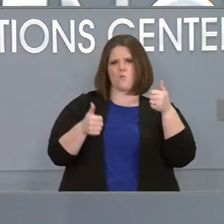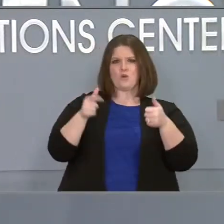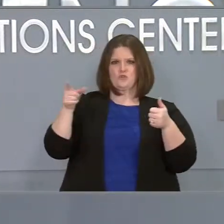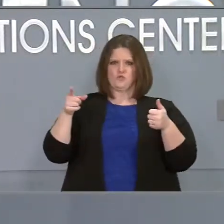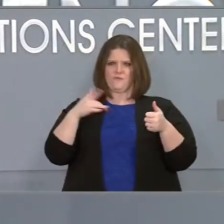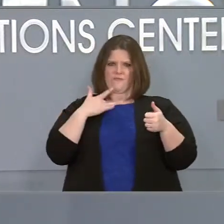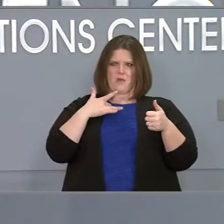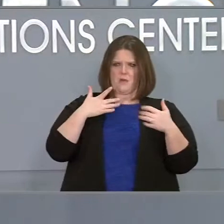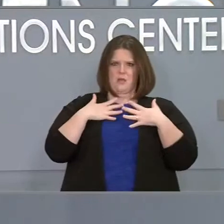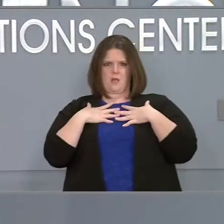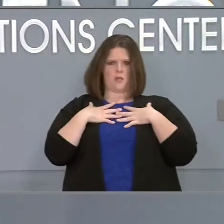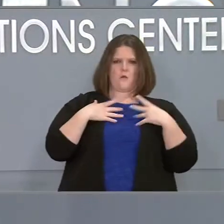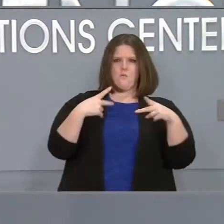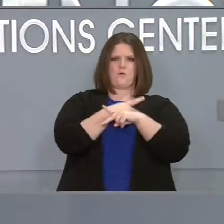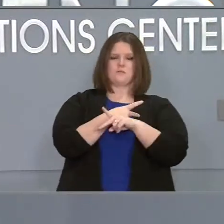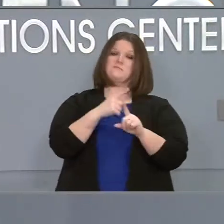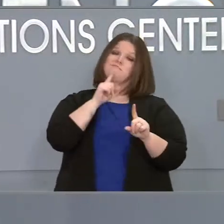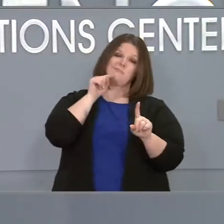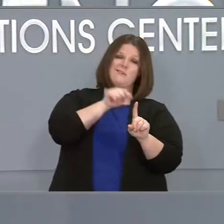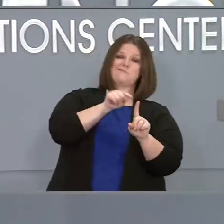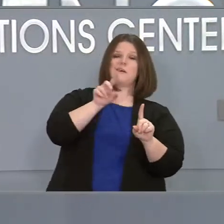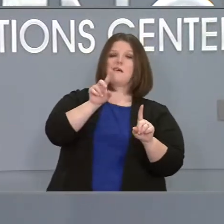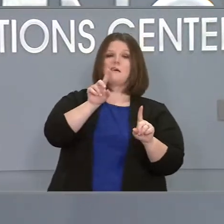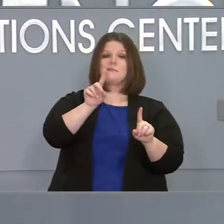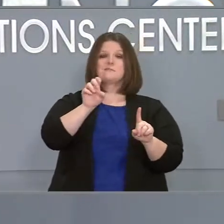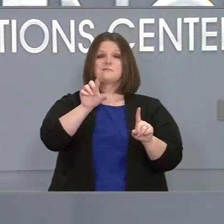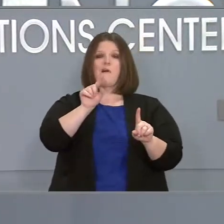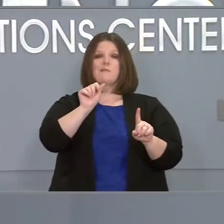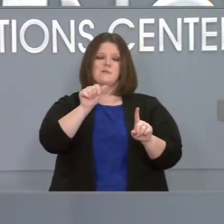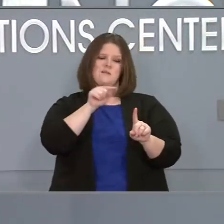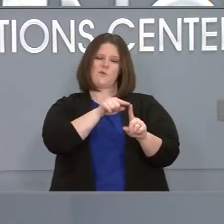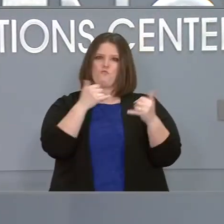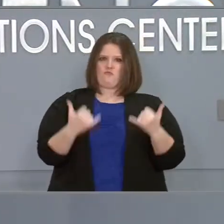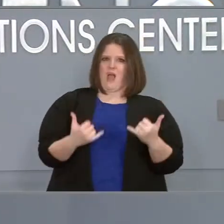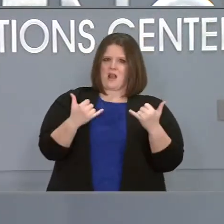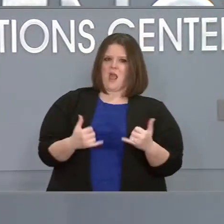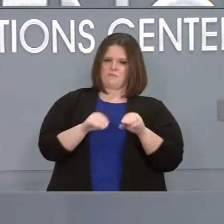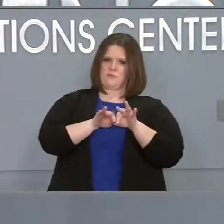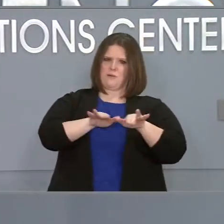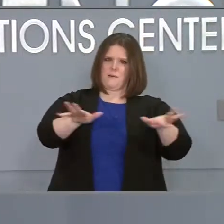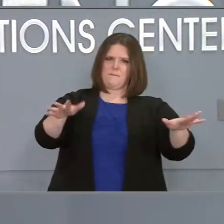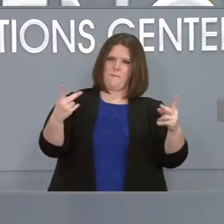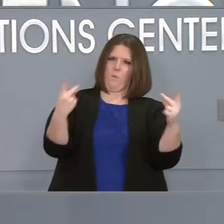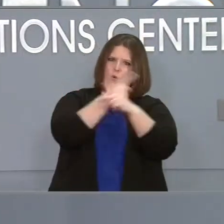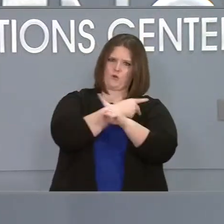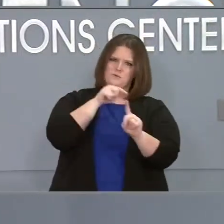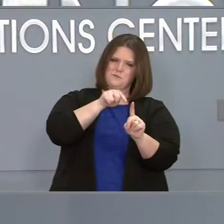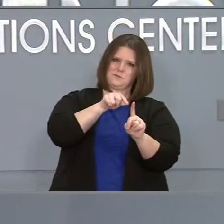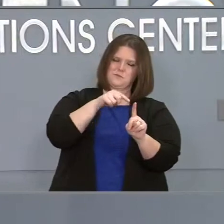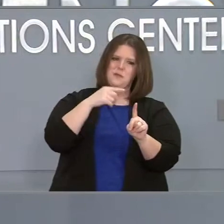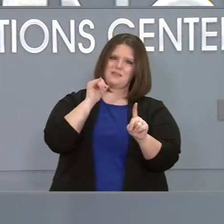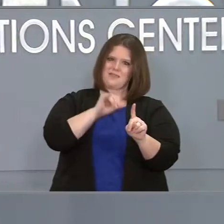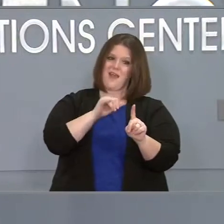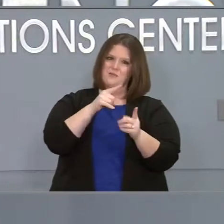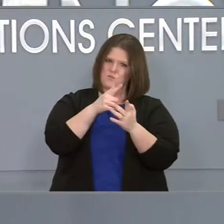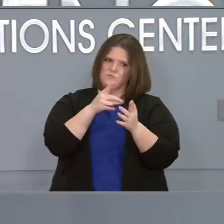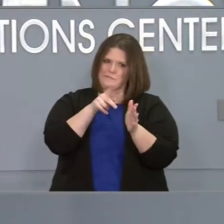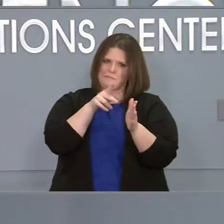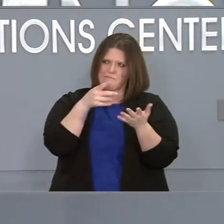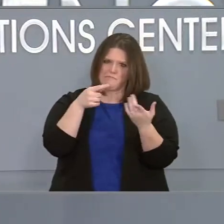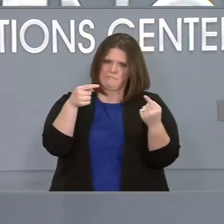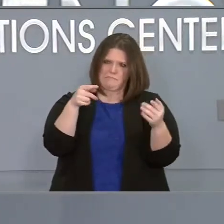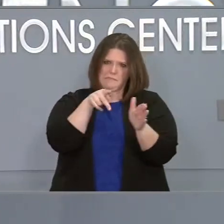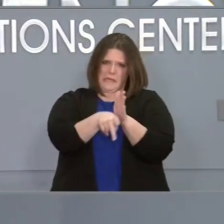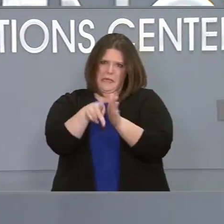is infecting North Carolinians right now and sending them to the hospital and unfortunately taking some of their lives. So we're